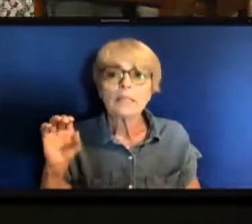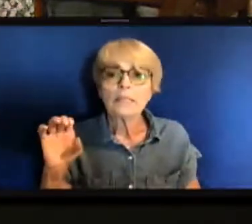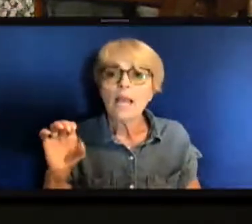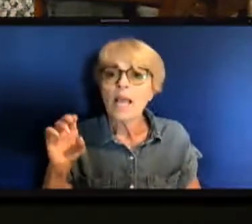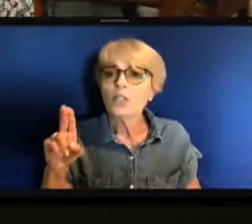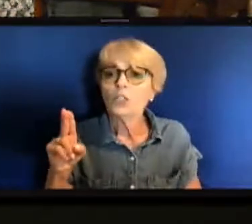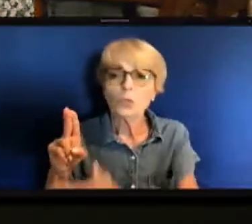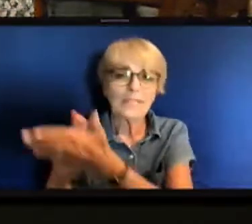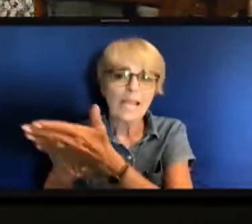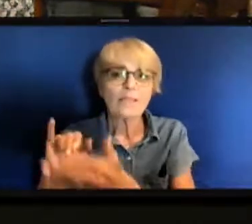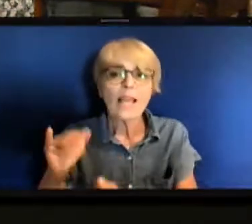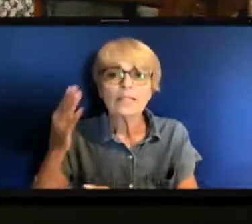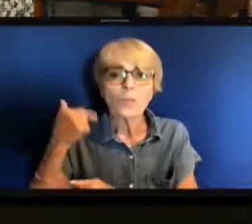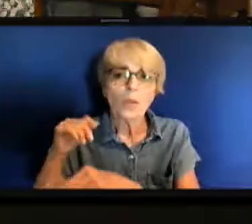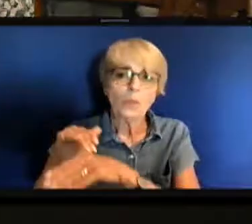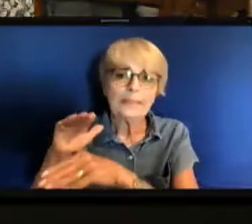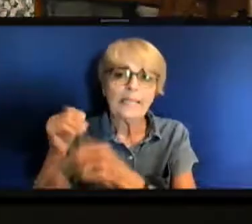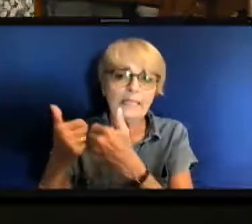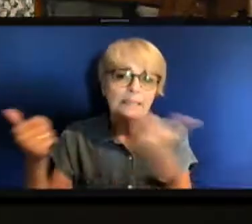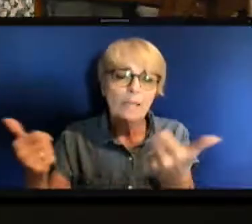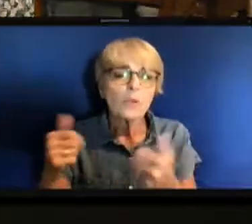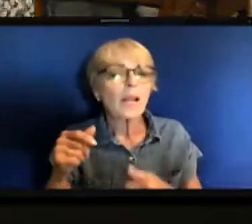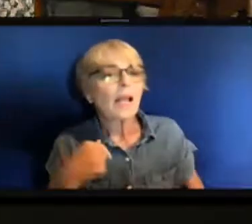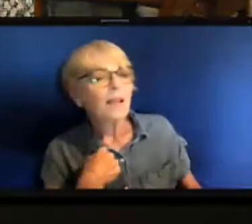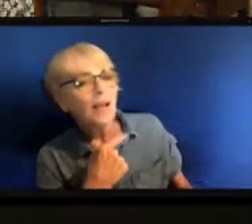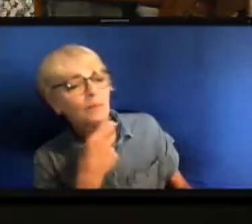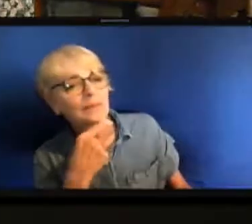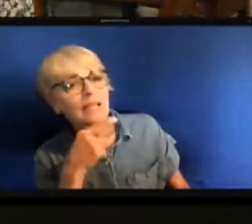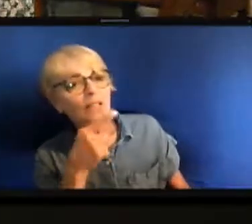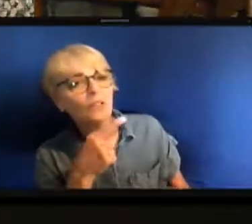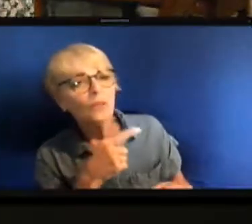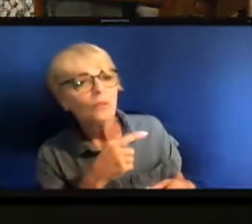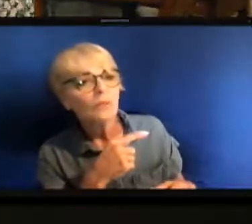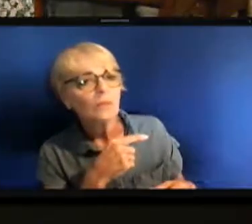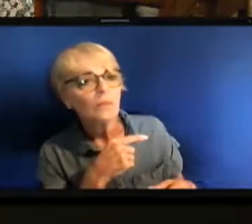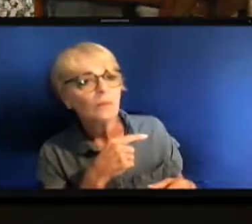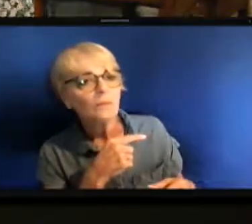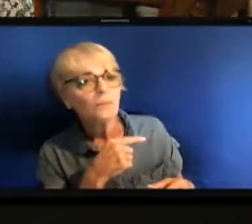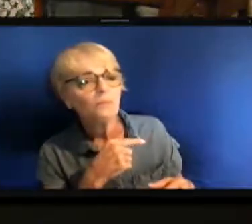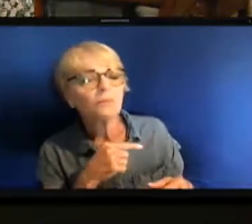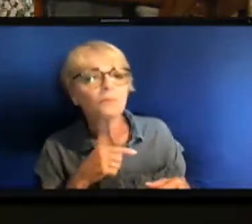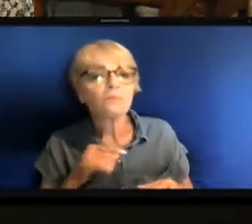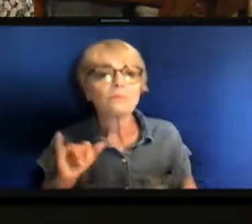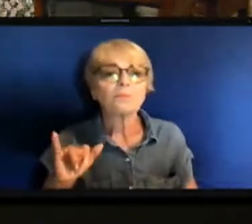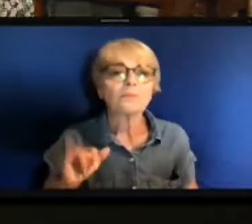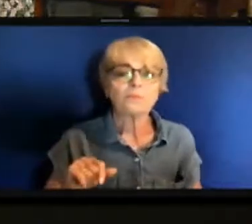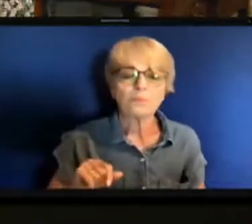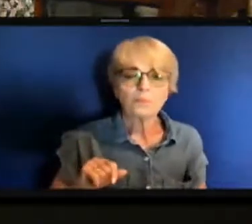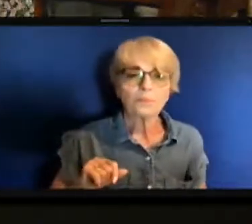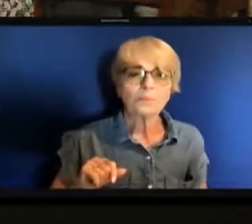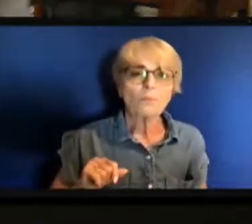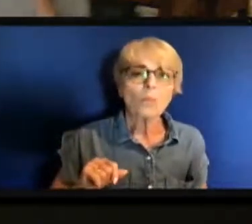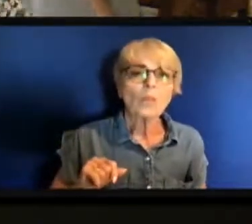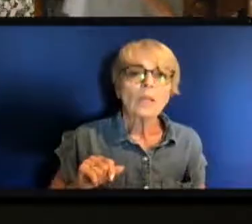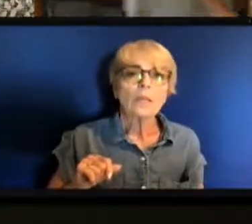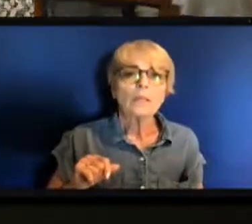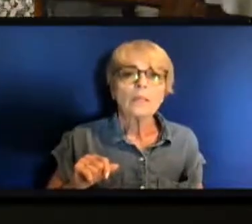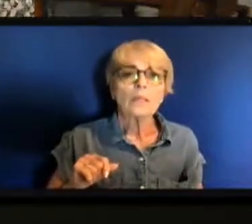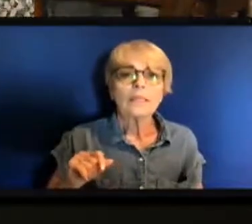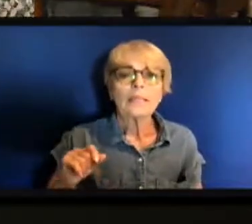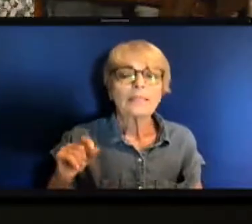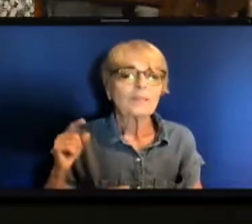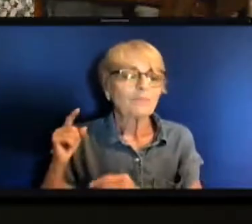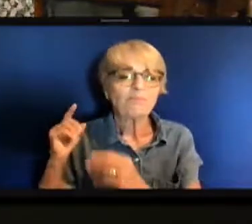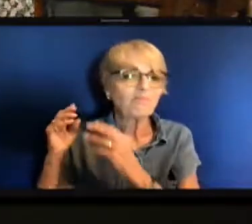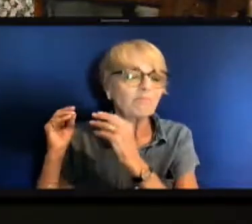but I'm just saying you said it was in DocuSign. I misspoke. Yeah. But they are ultimately posted in Open Book,